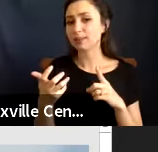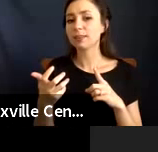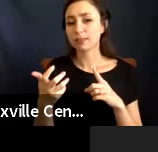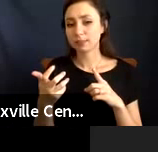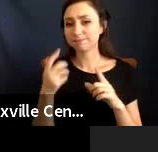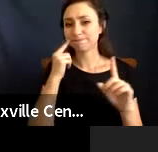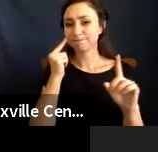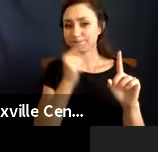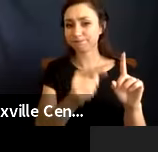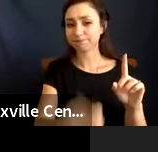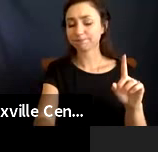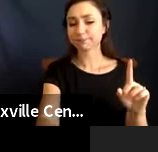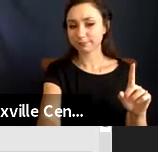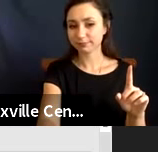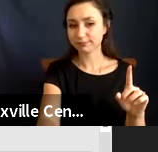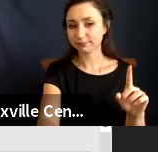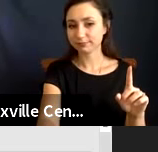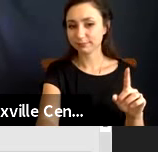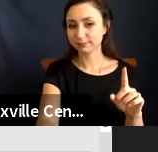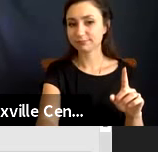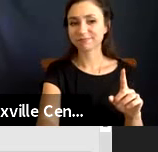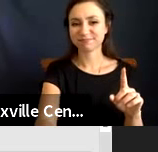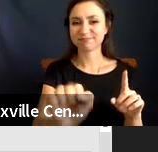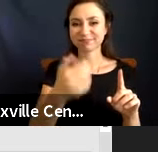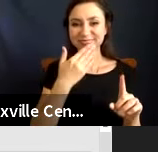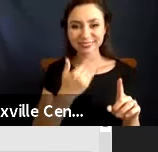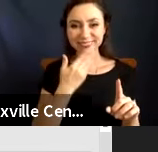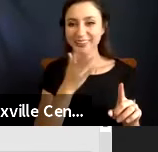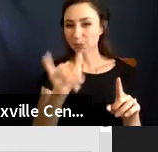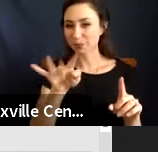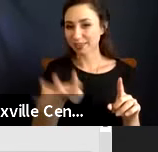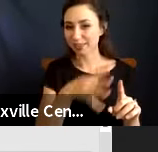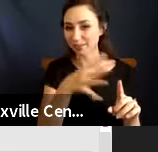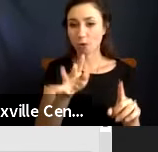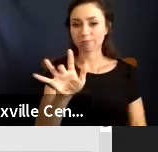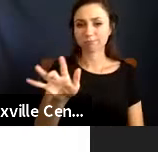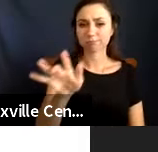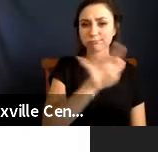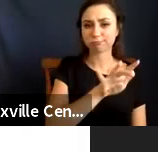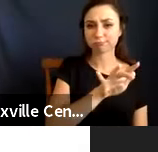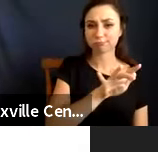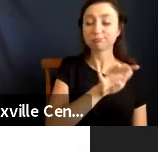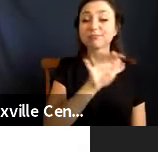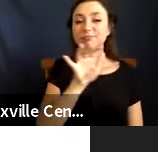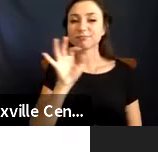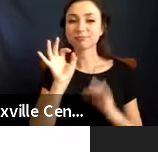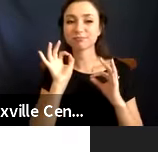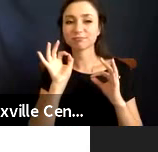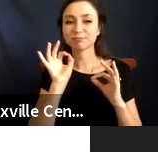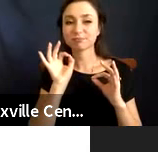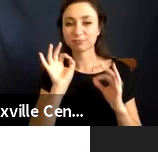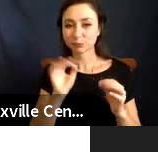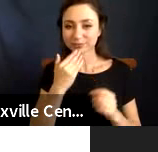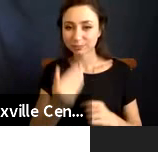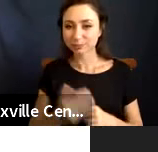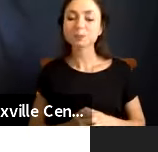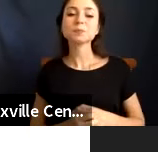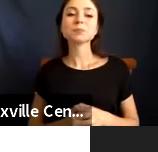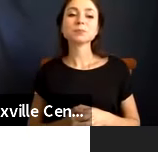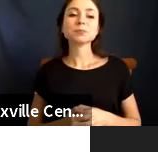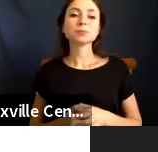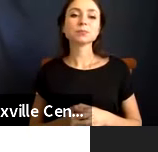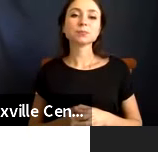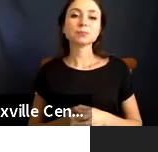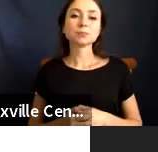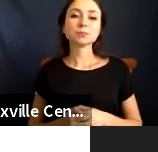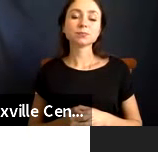the point. If we can get to that, yeah. Thank you, guys. The slide before that, please. So I mean